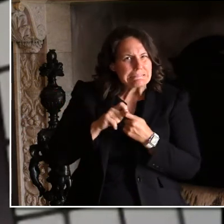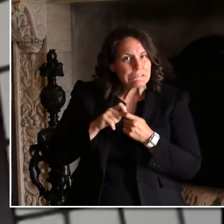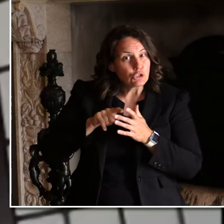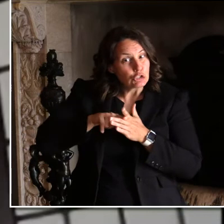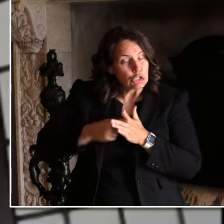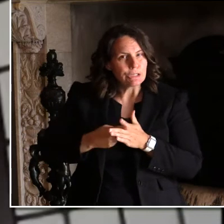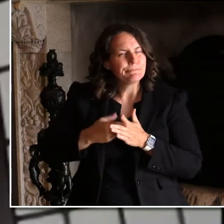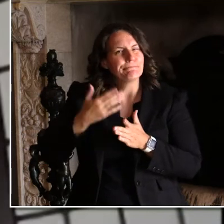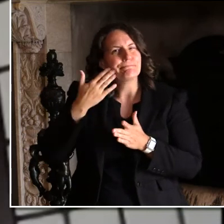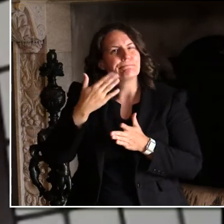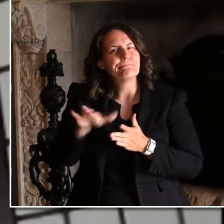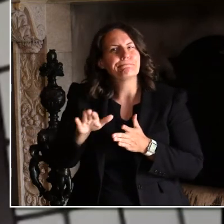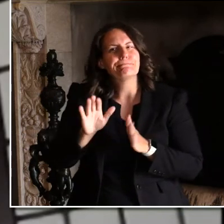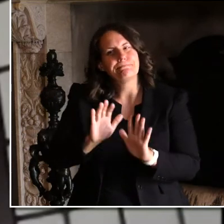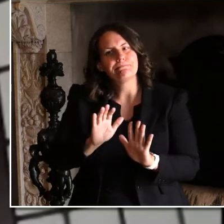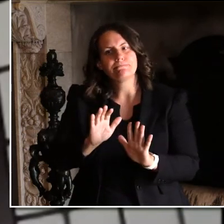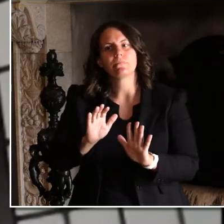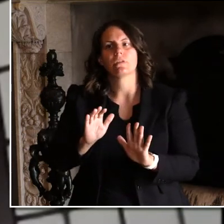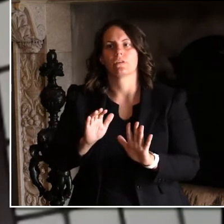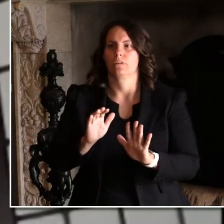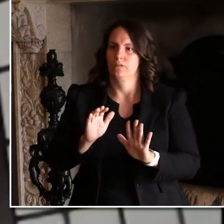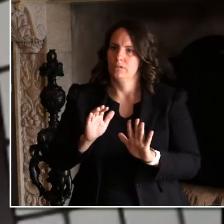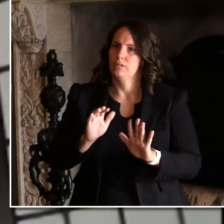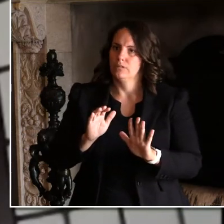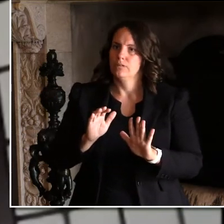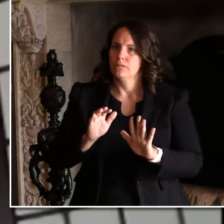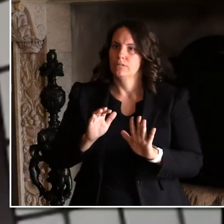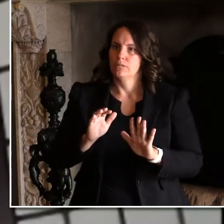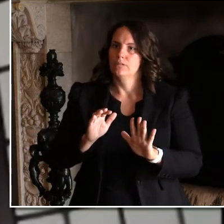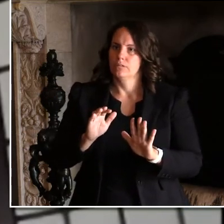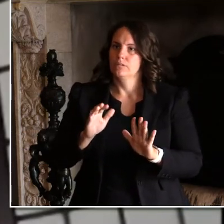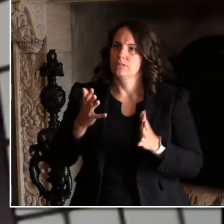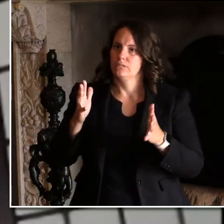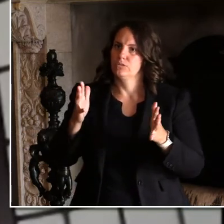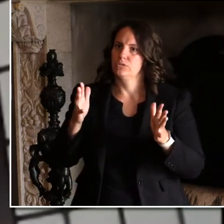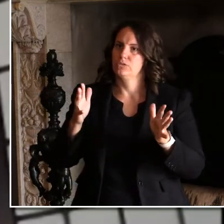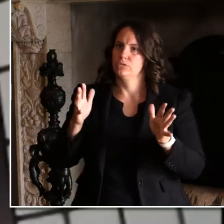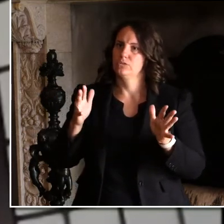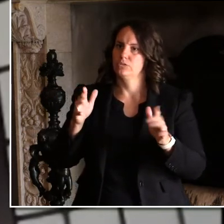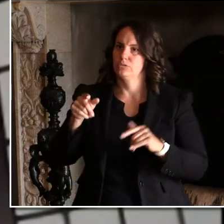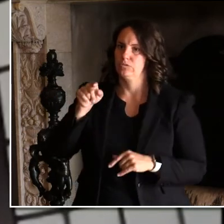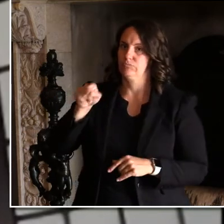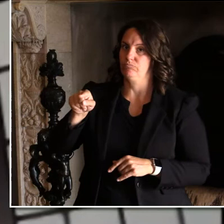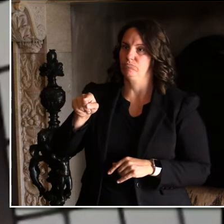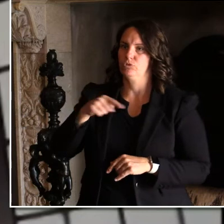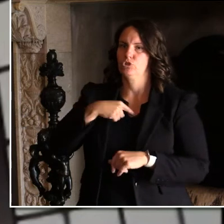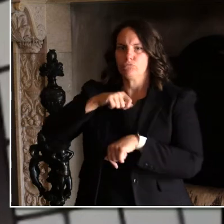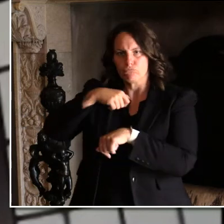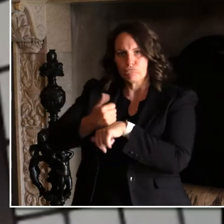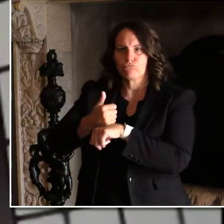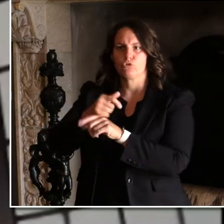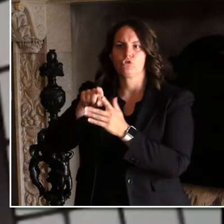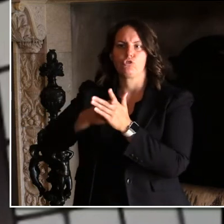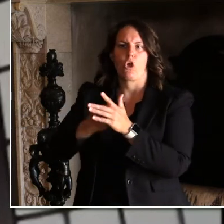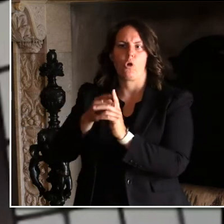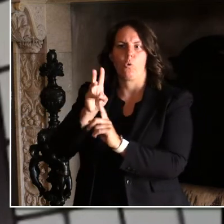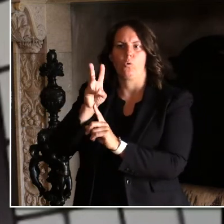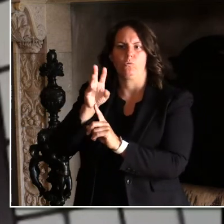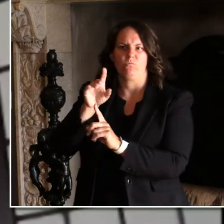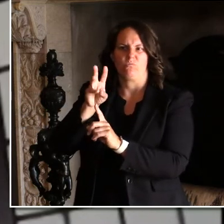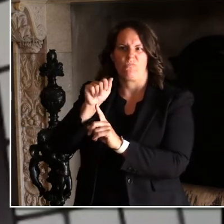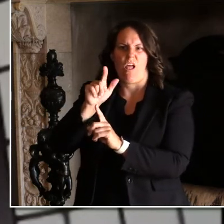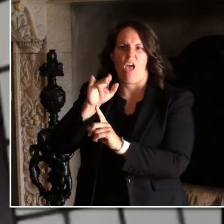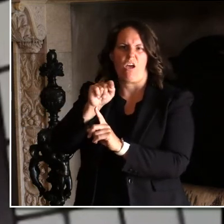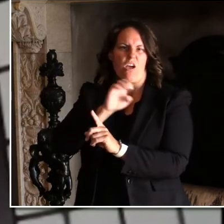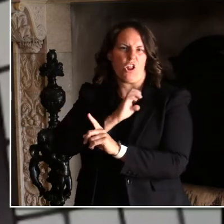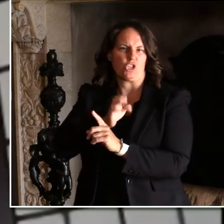did have this rolled out at the Alliant Energy Center for the past several days for certain, and